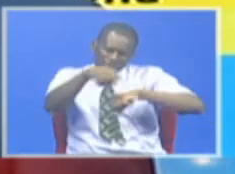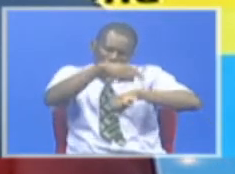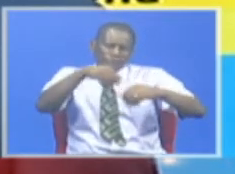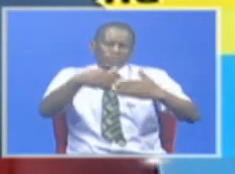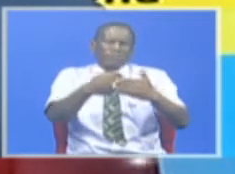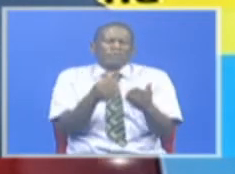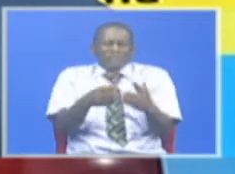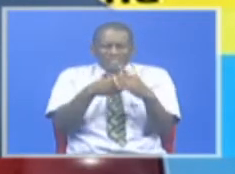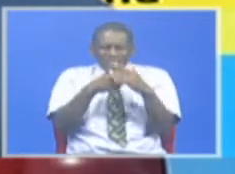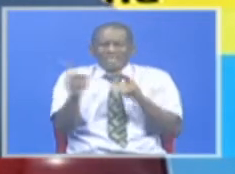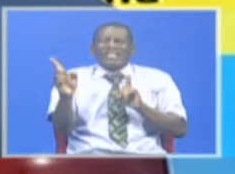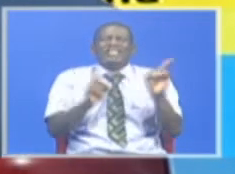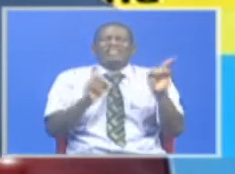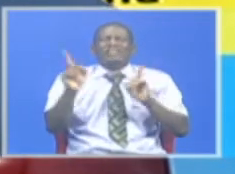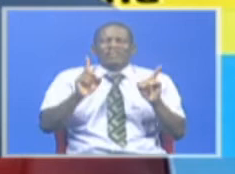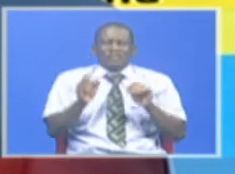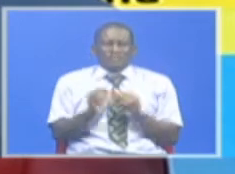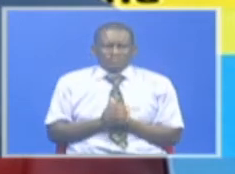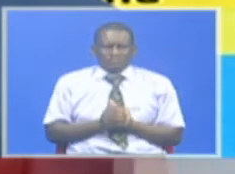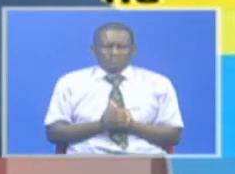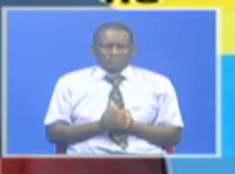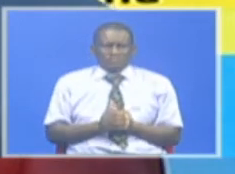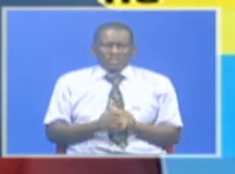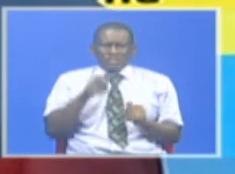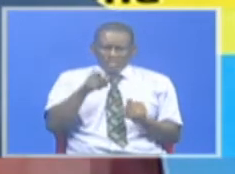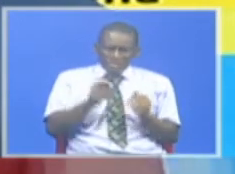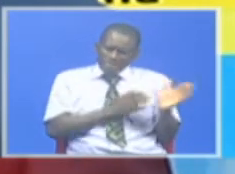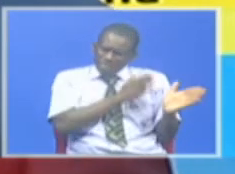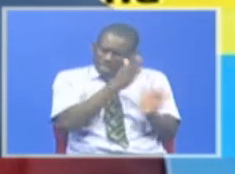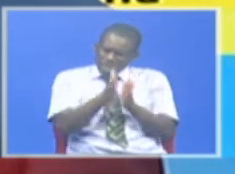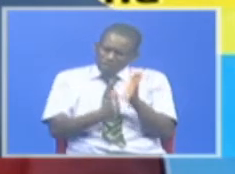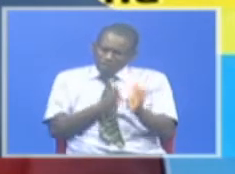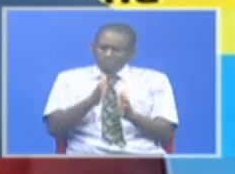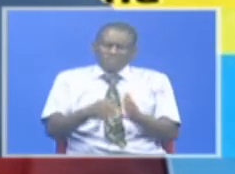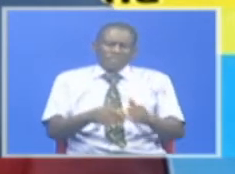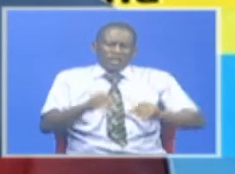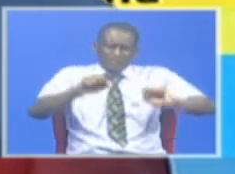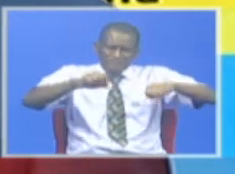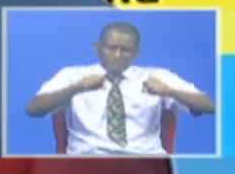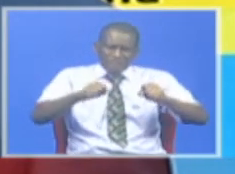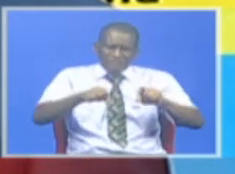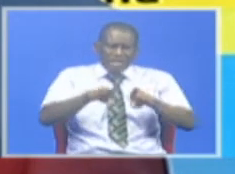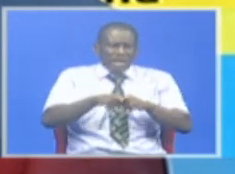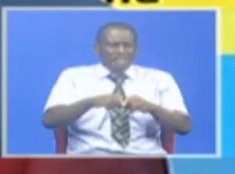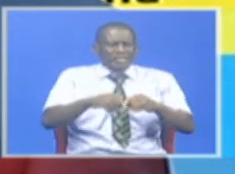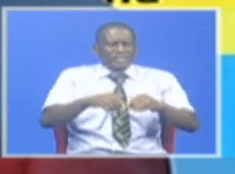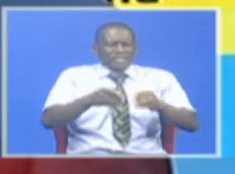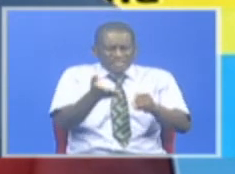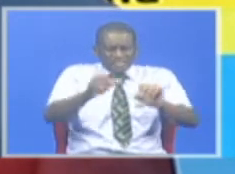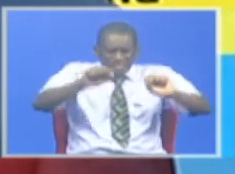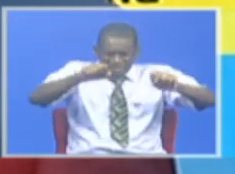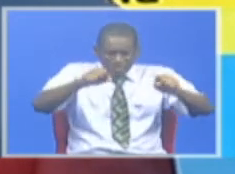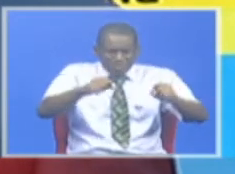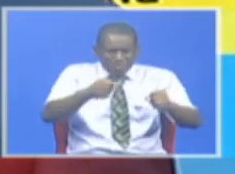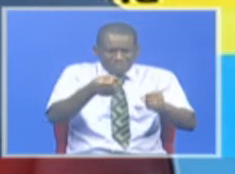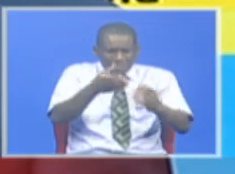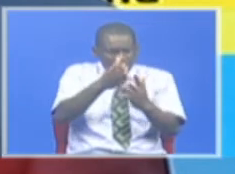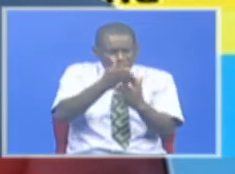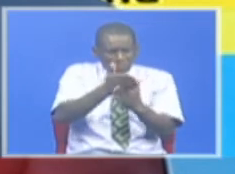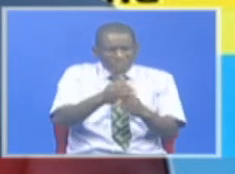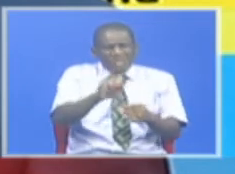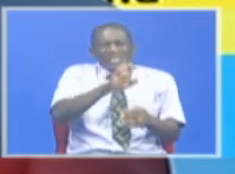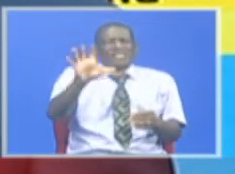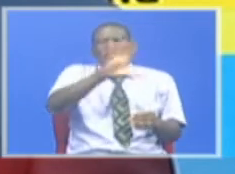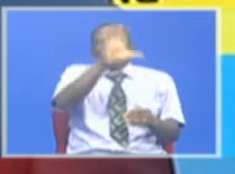departure. This arrangement has been arrived at as part of an agreement between the East